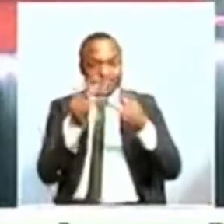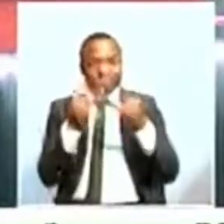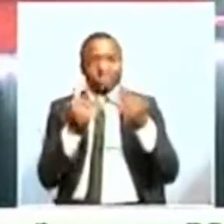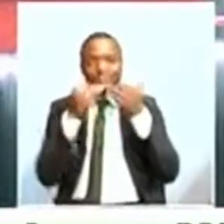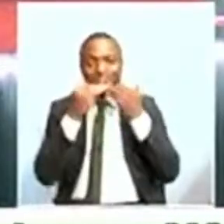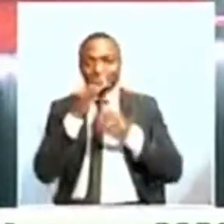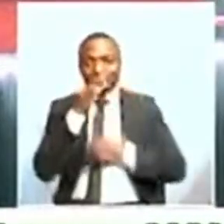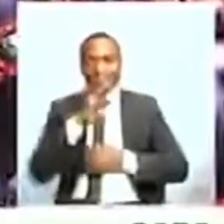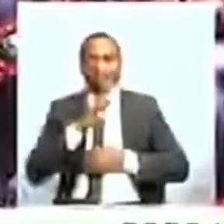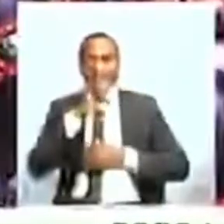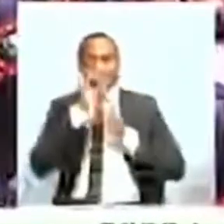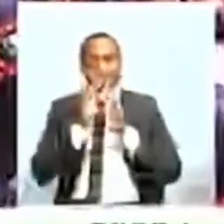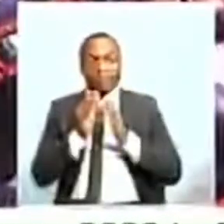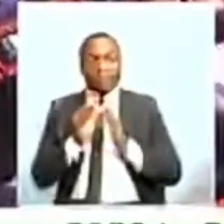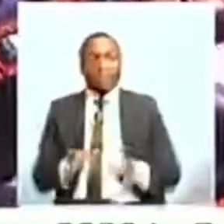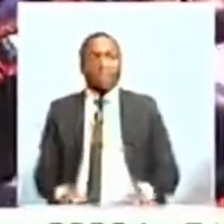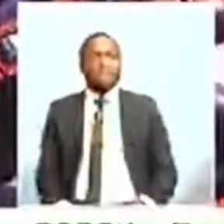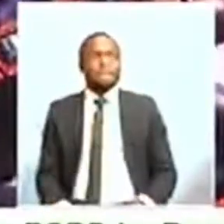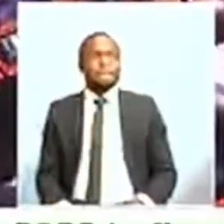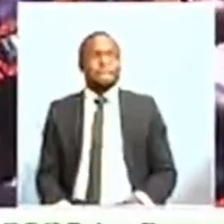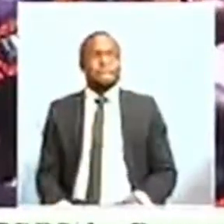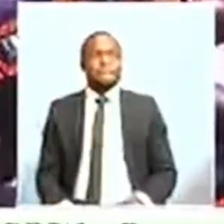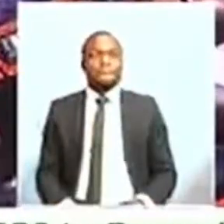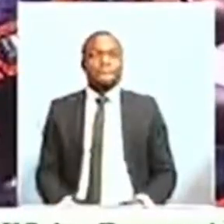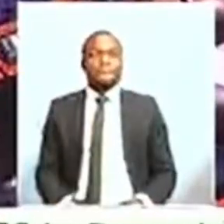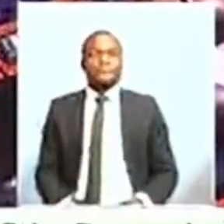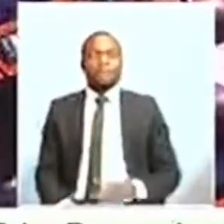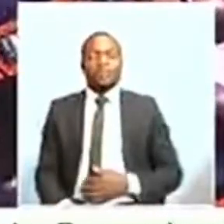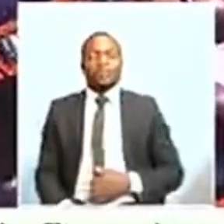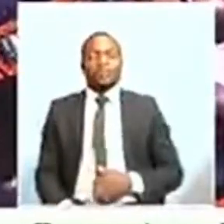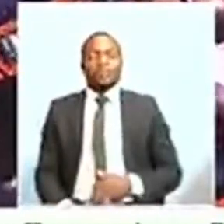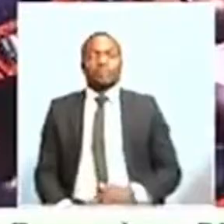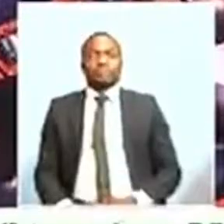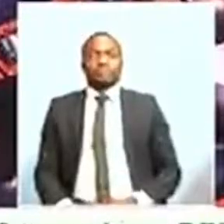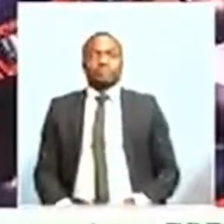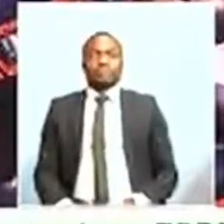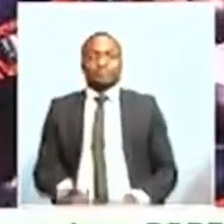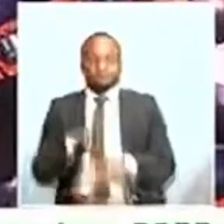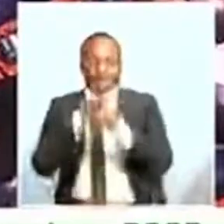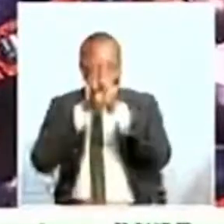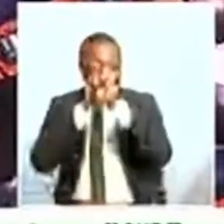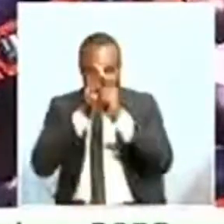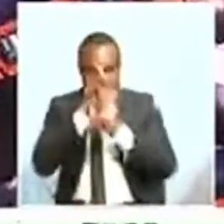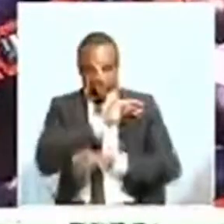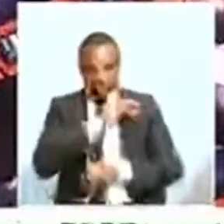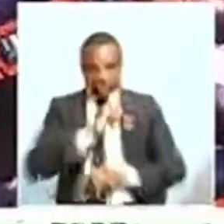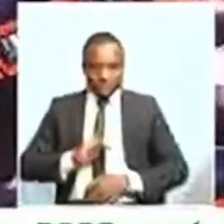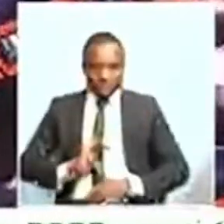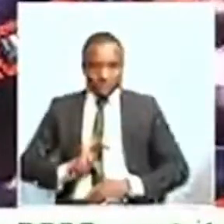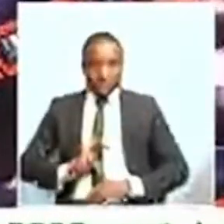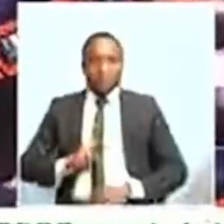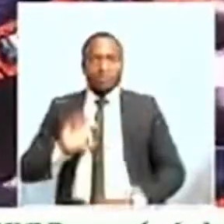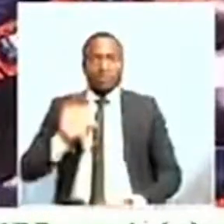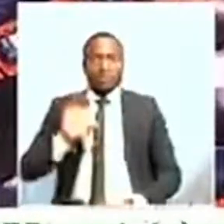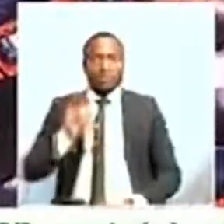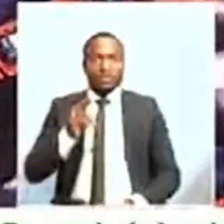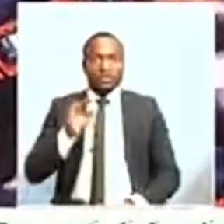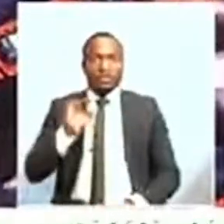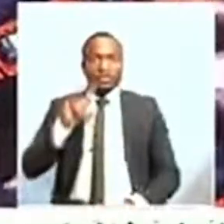thank you, Madam Speaker. Thank you. The Honorable Member for Chipiri.